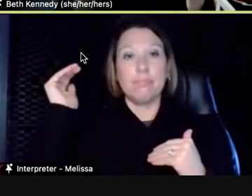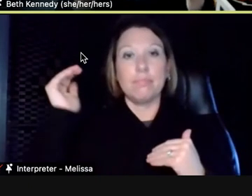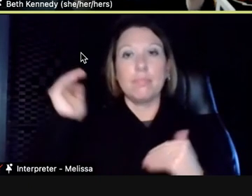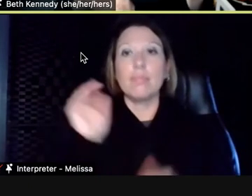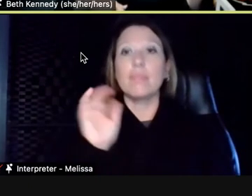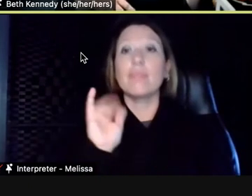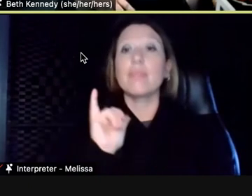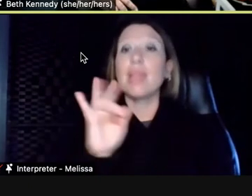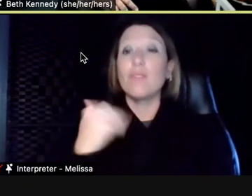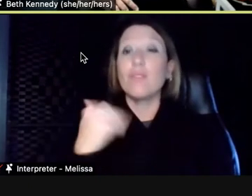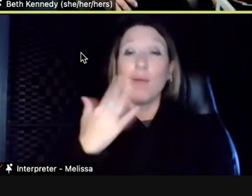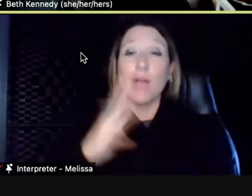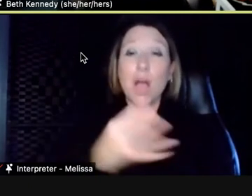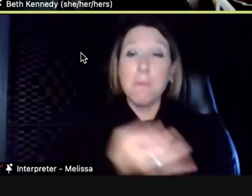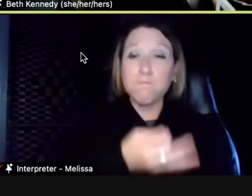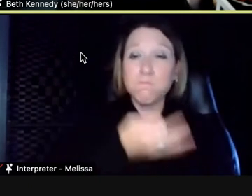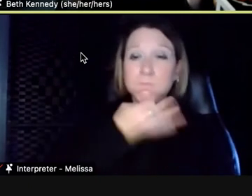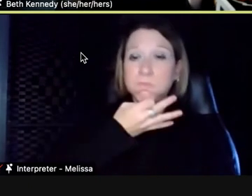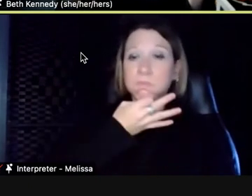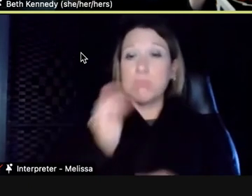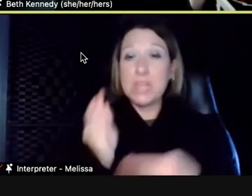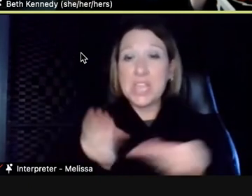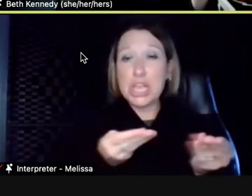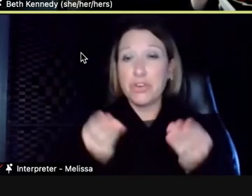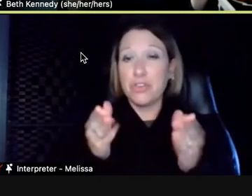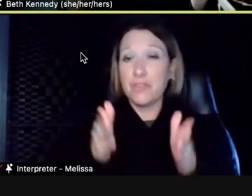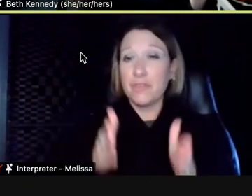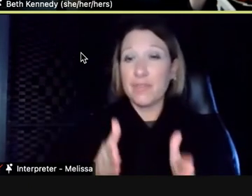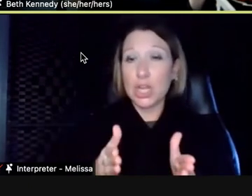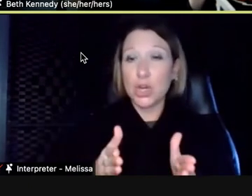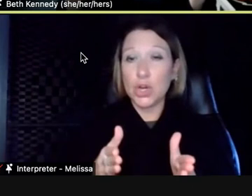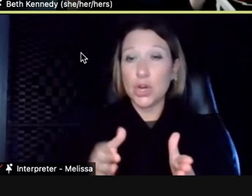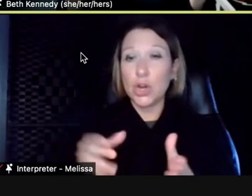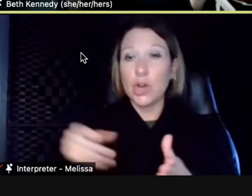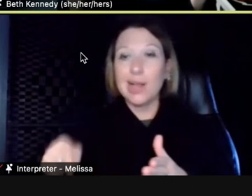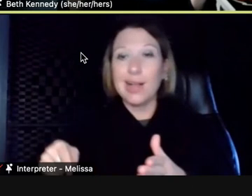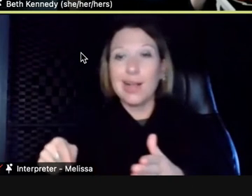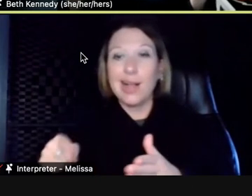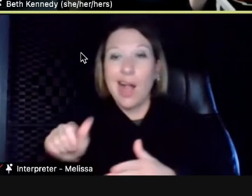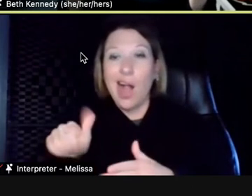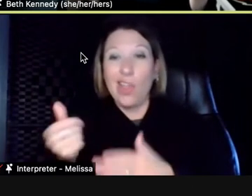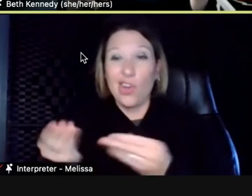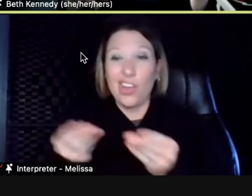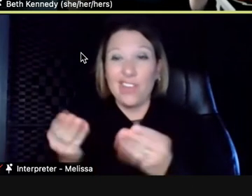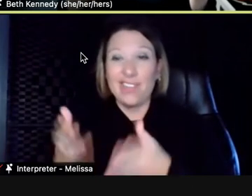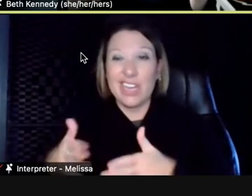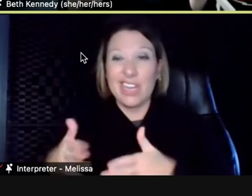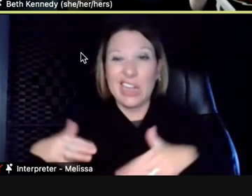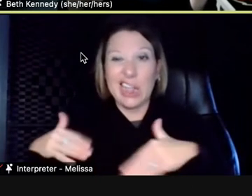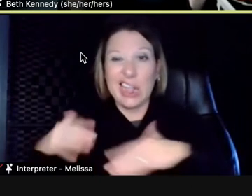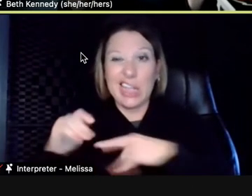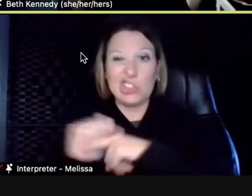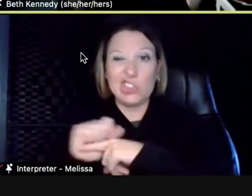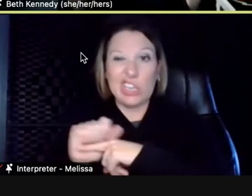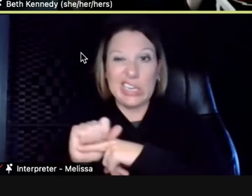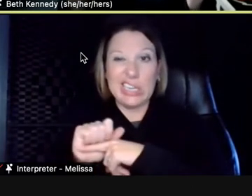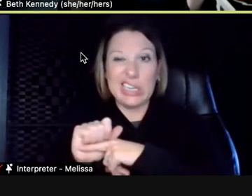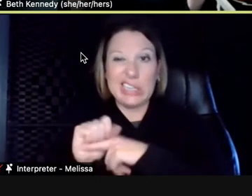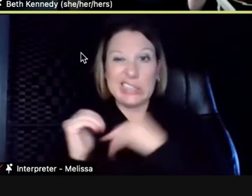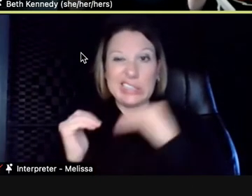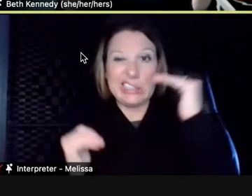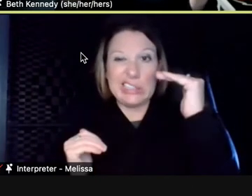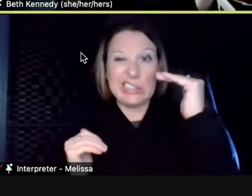top notch, or with an intervener that doesn't have training, or for whatever reason is not at the